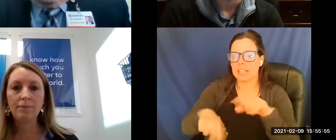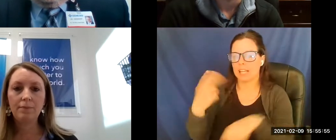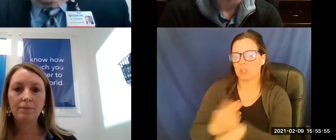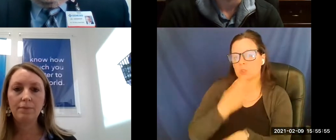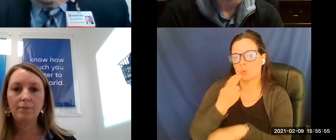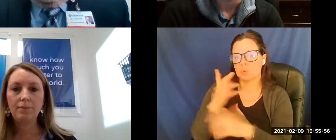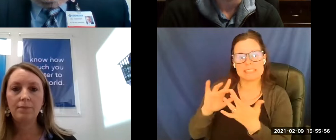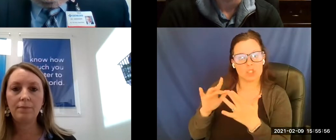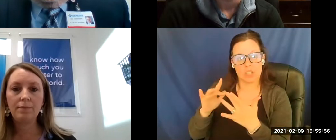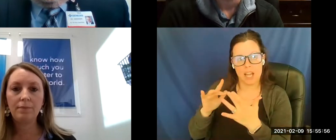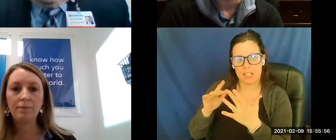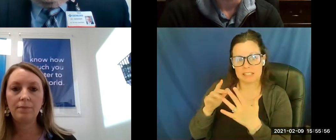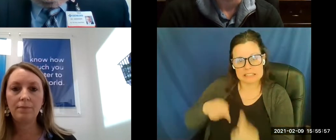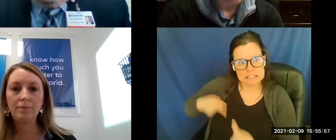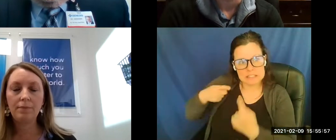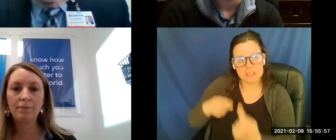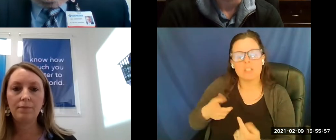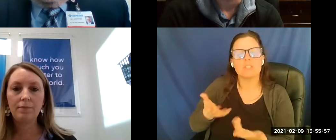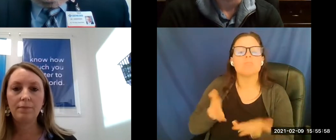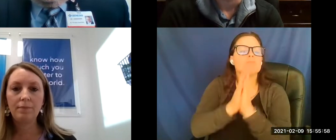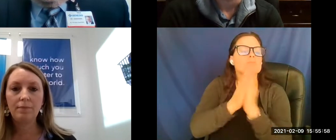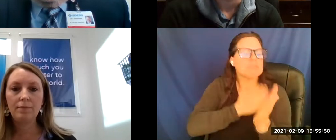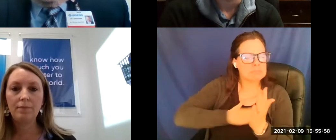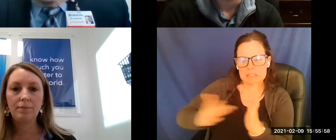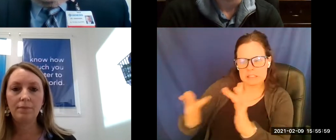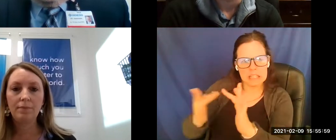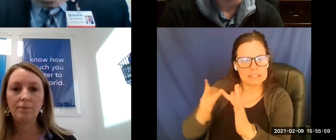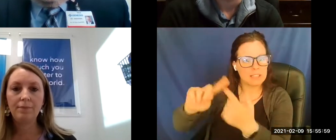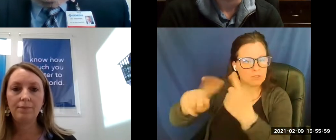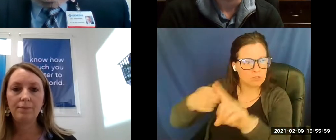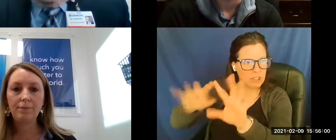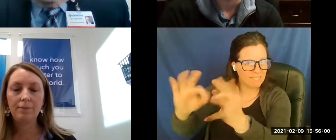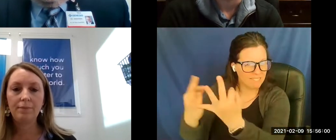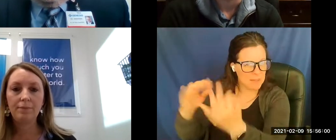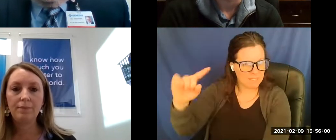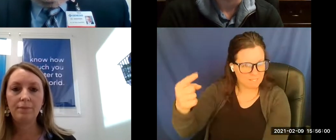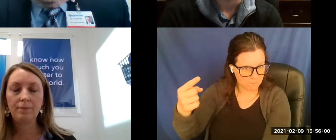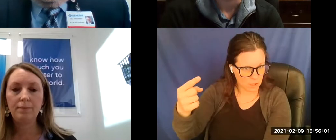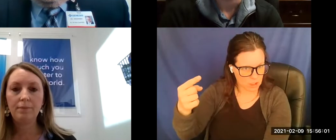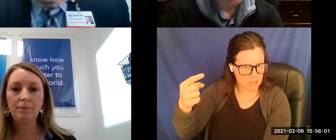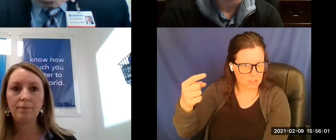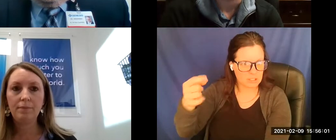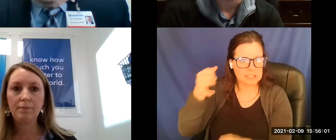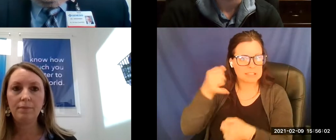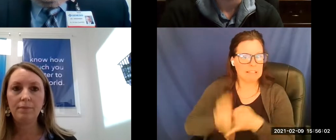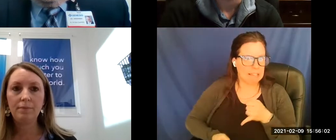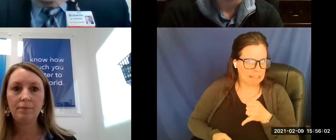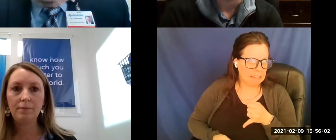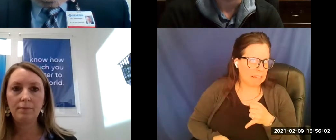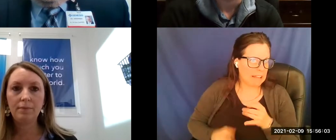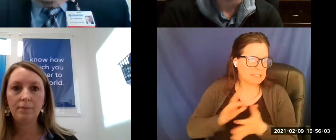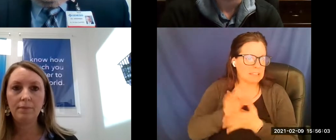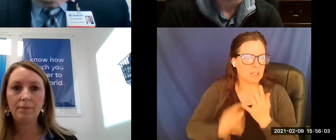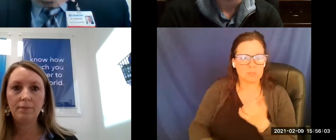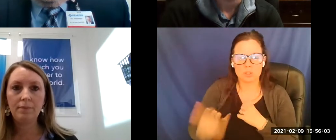have difficulty, we would ask them to reach out to a friend or family member first, and as a last resort, call the clinics at our main scheduling